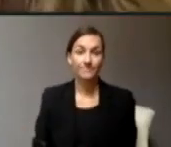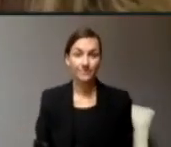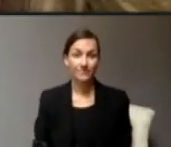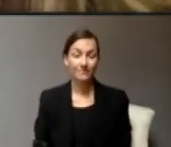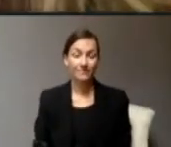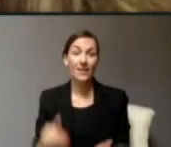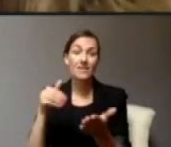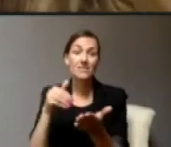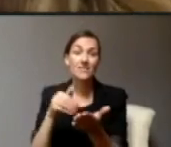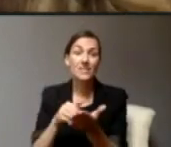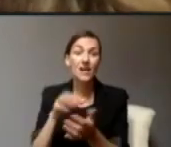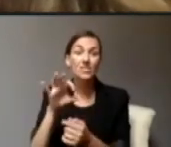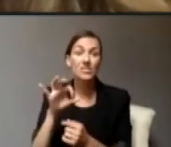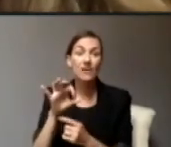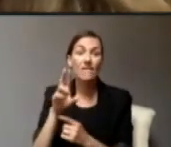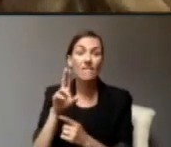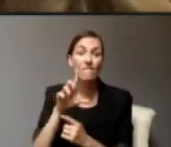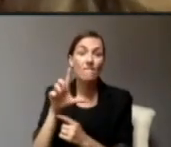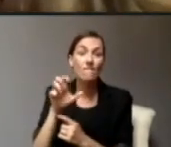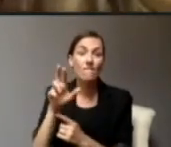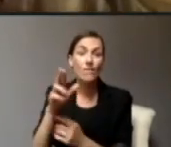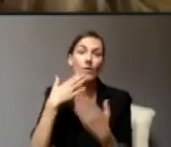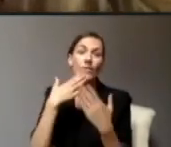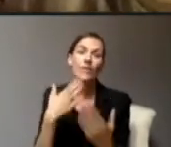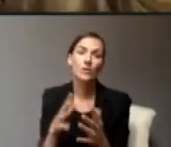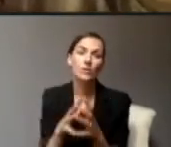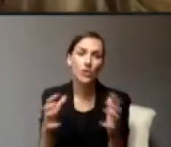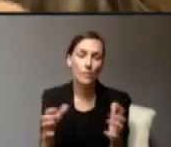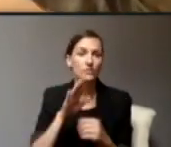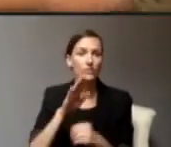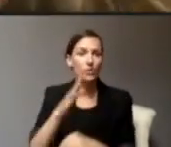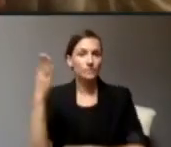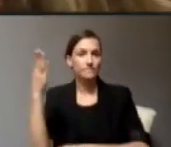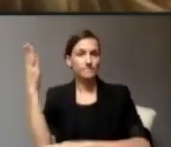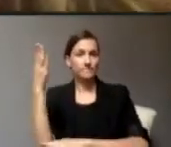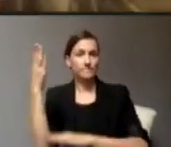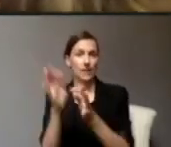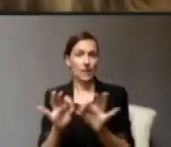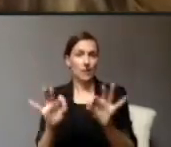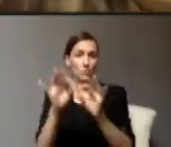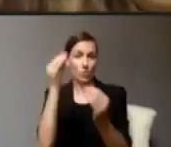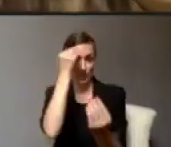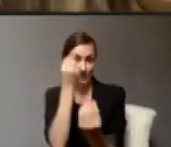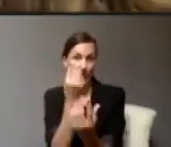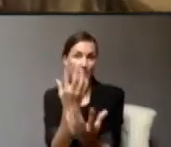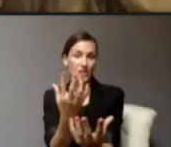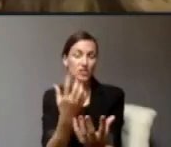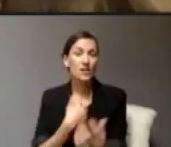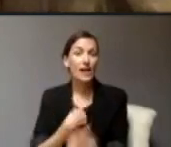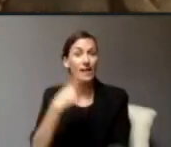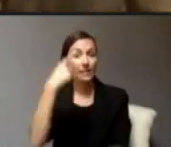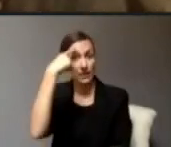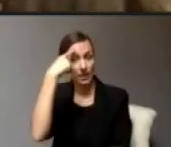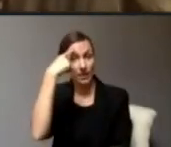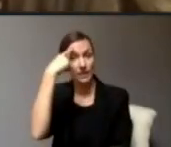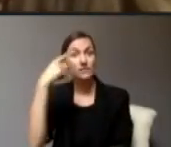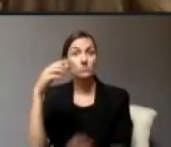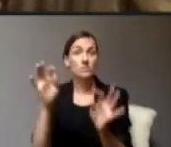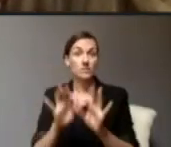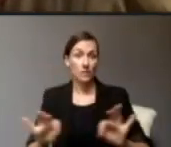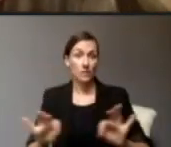Dr. Fuller, thank you so much for those words and that important information. I think it was very critical